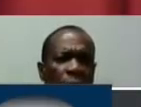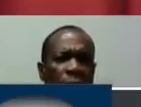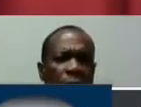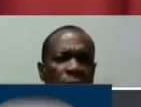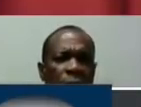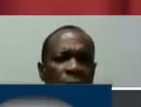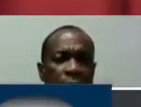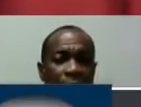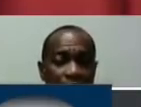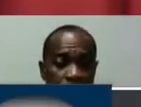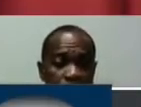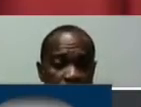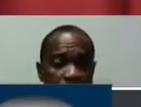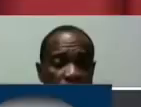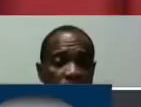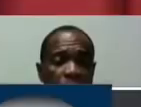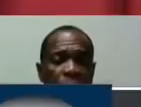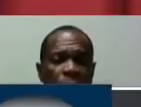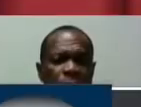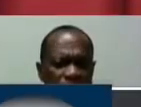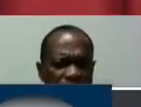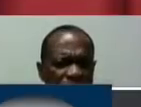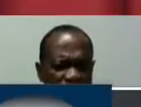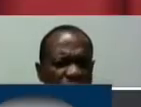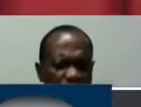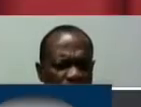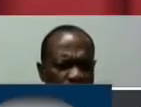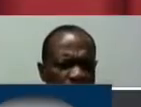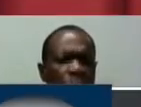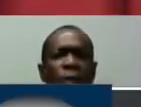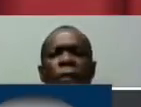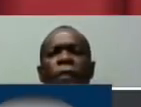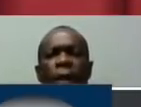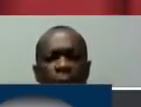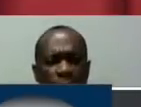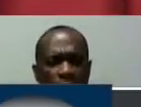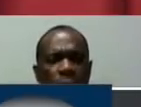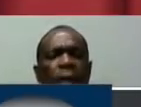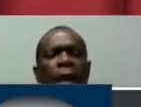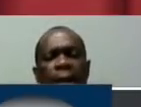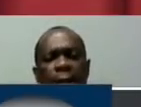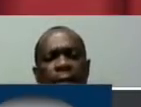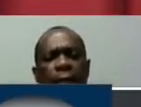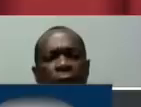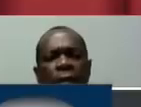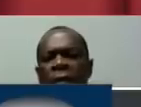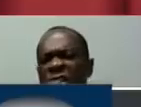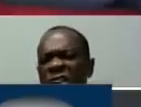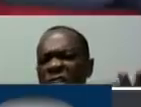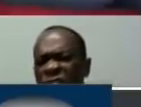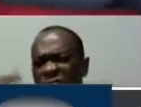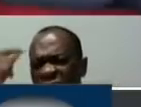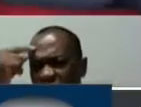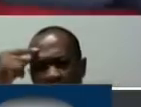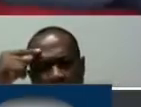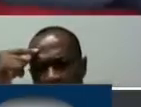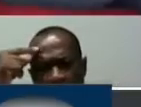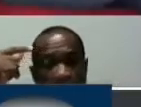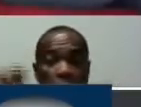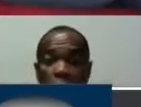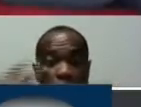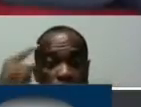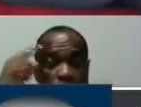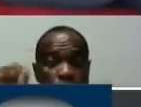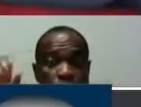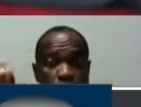body. So they are dealing with all of it. It's not a cost to the state as far as I am aware at this point in time. But I don't